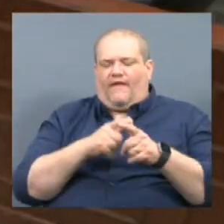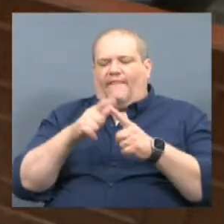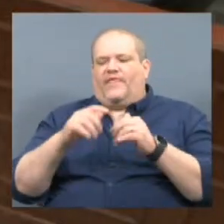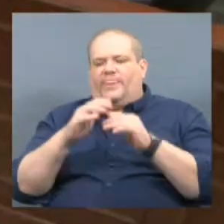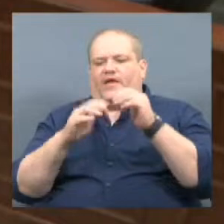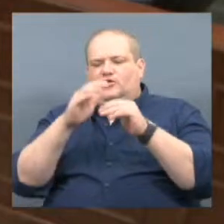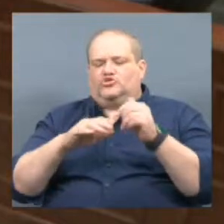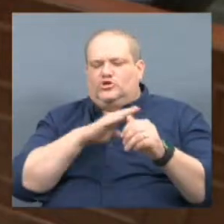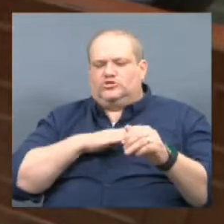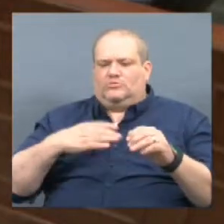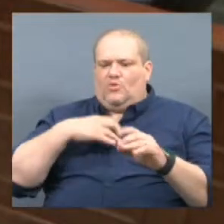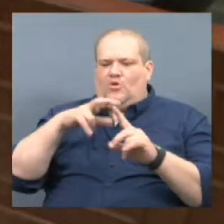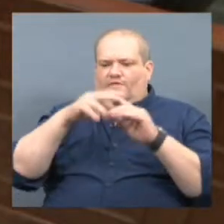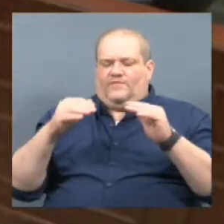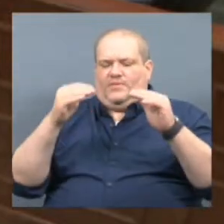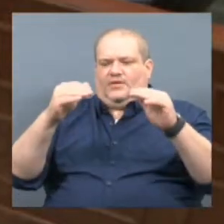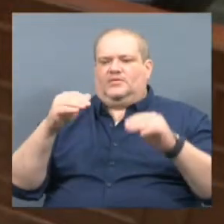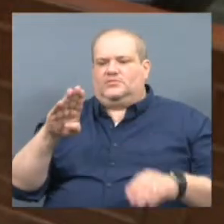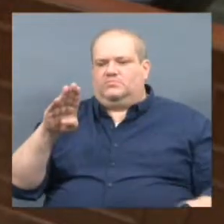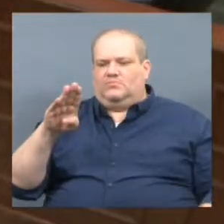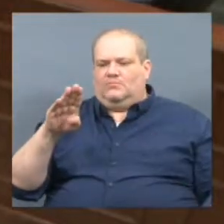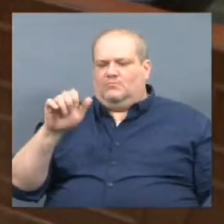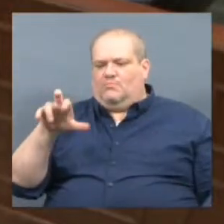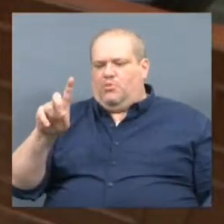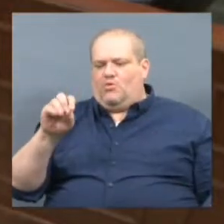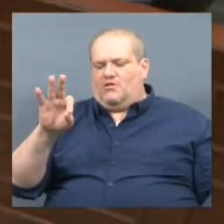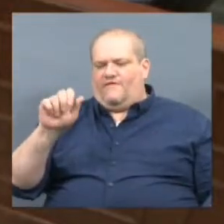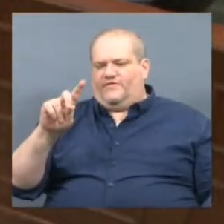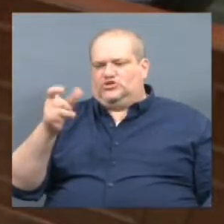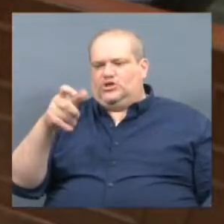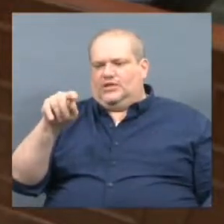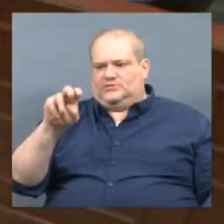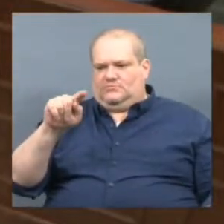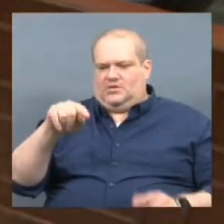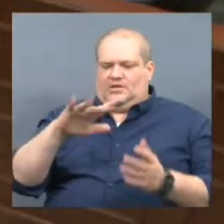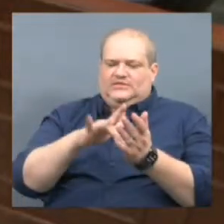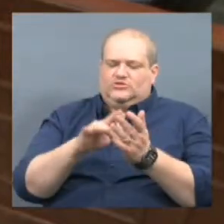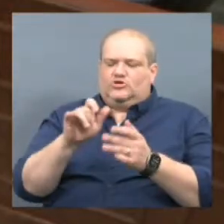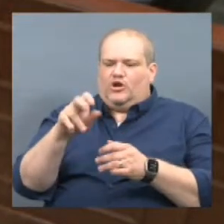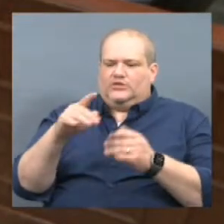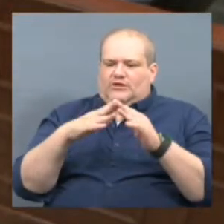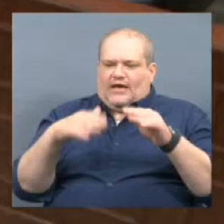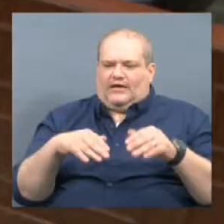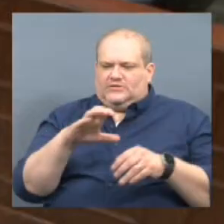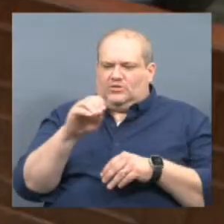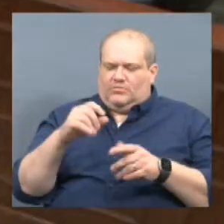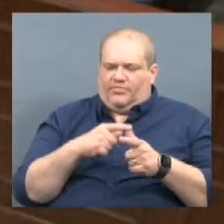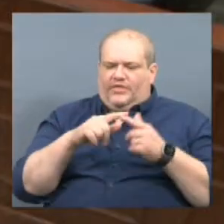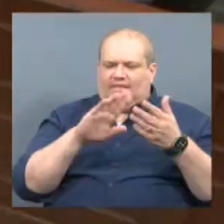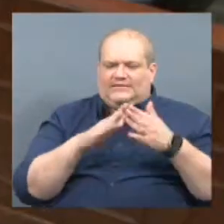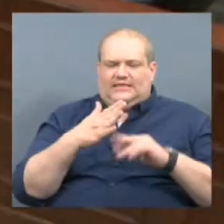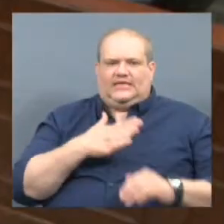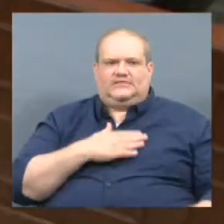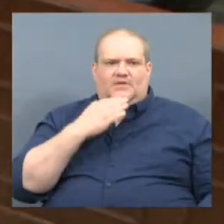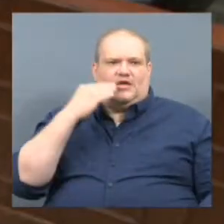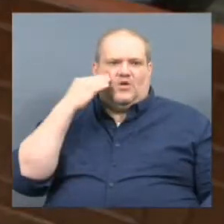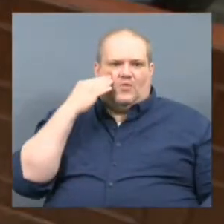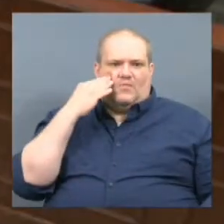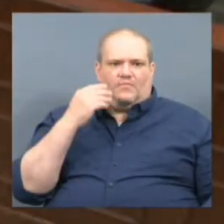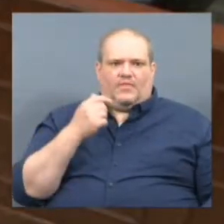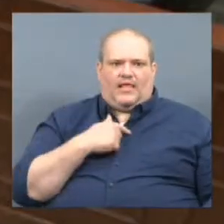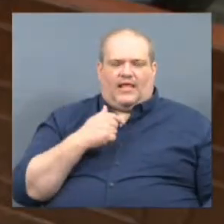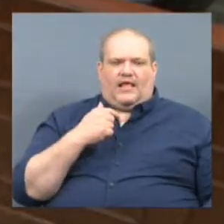Board of Appeals, the Board of Adjustment, and now the Planning Commission and the Central Arkansas Housing Corporation. The city is my home.